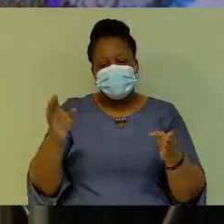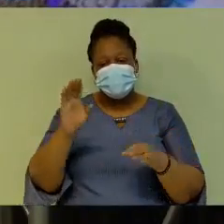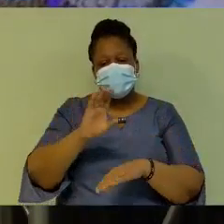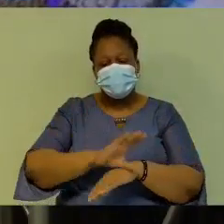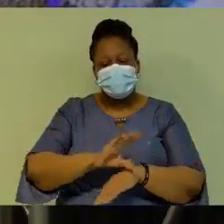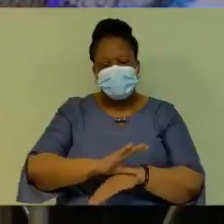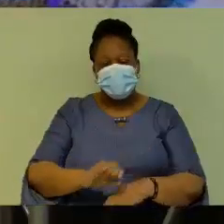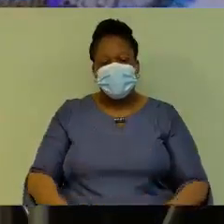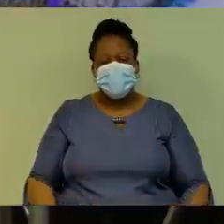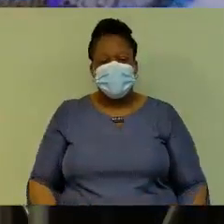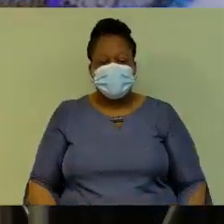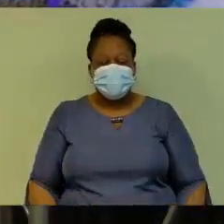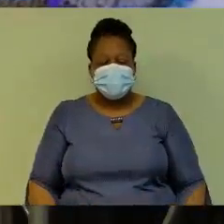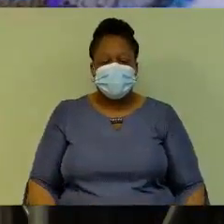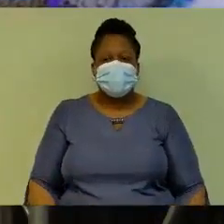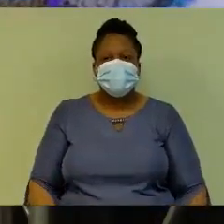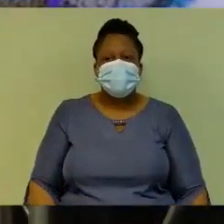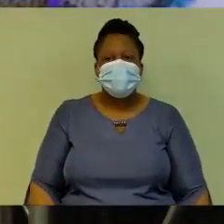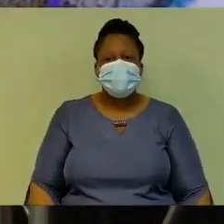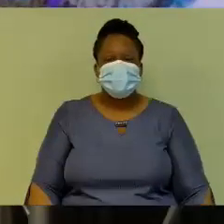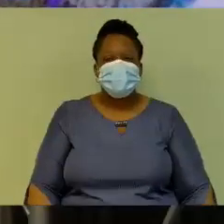to church soon and very soon.